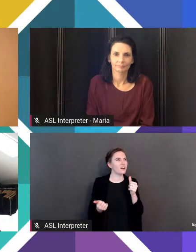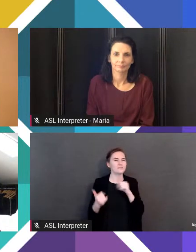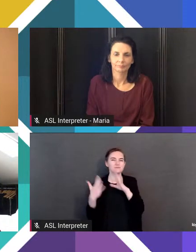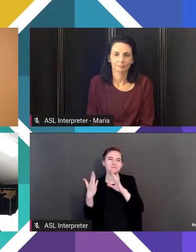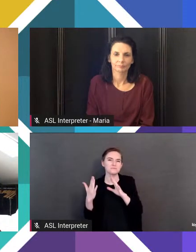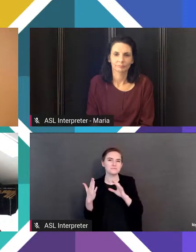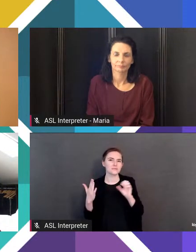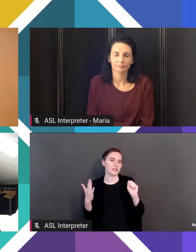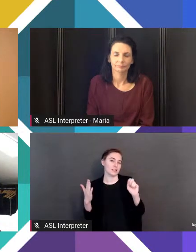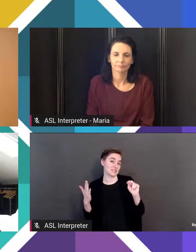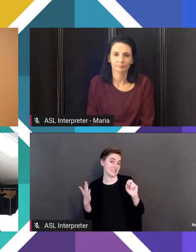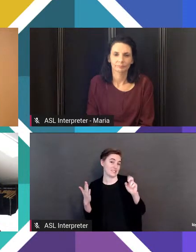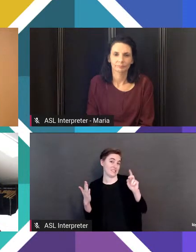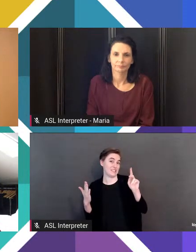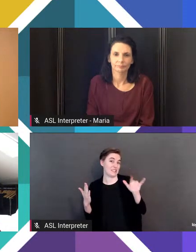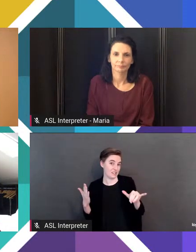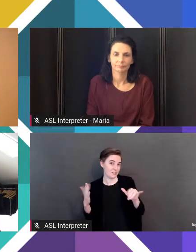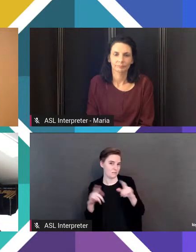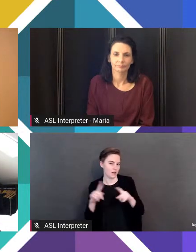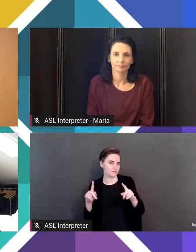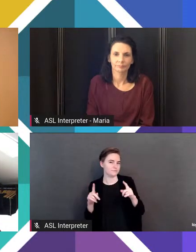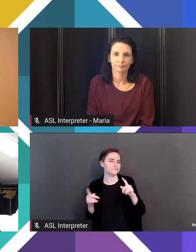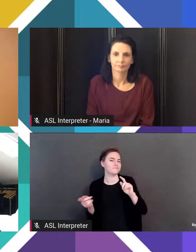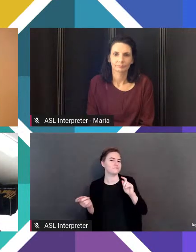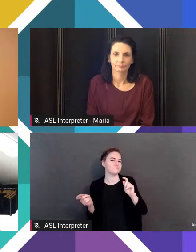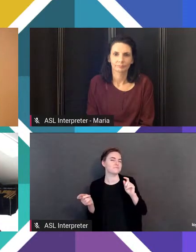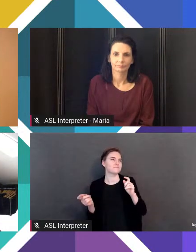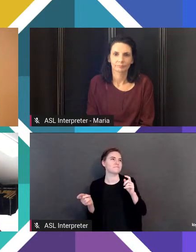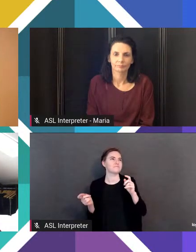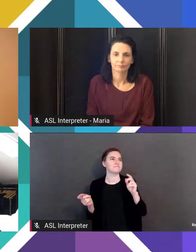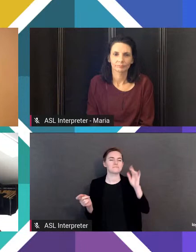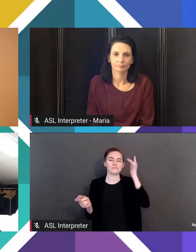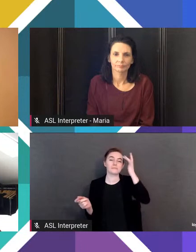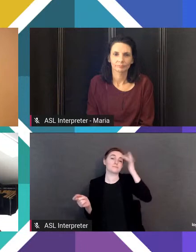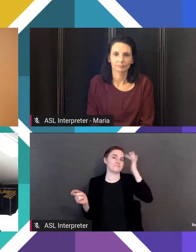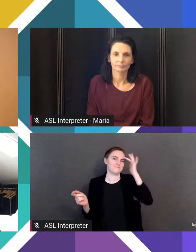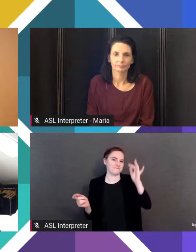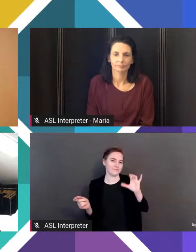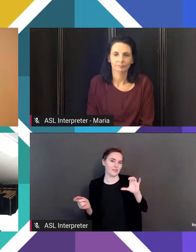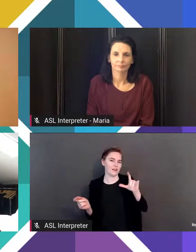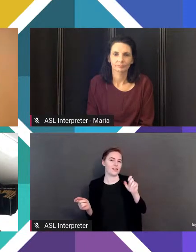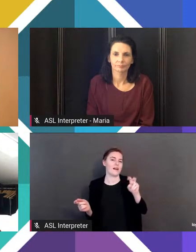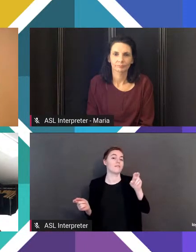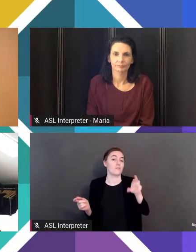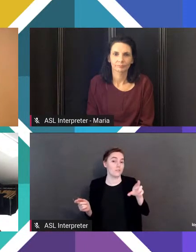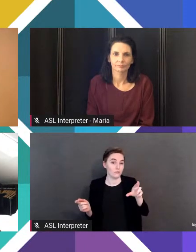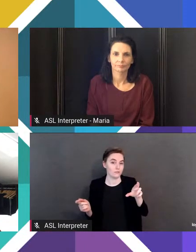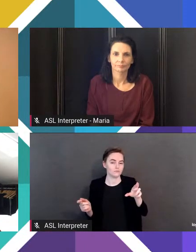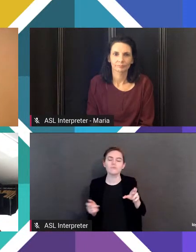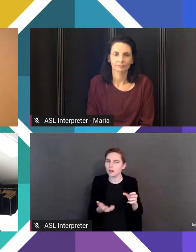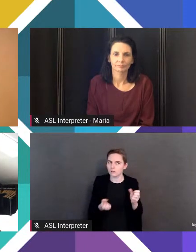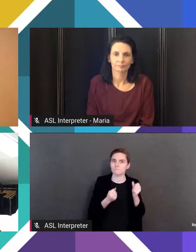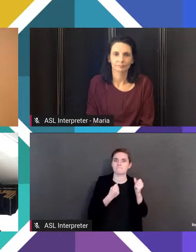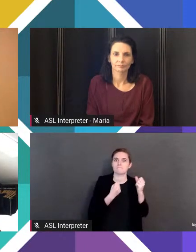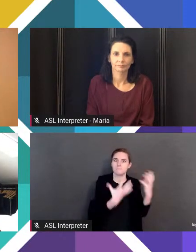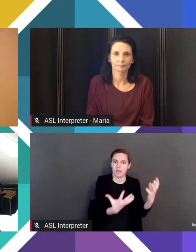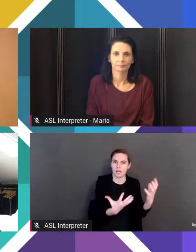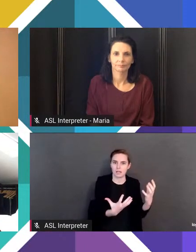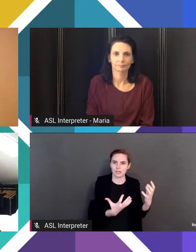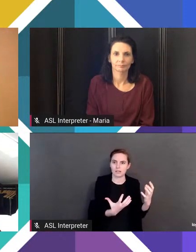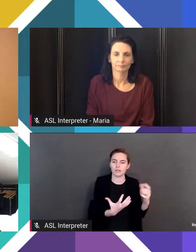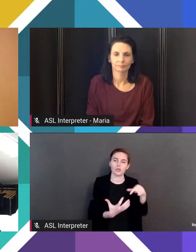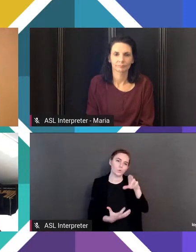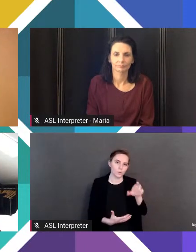about it, you know. Like, there are some queer tattoo artists that have, like I said, never apprenticed under anybody. And I'm not saying like don't apprentice